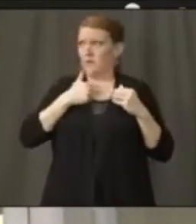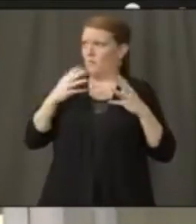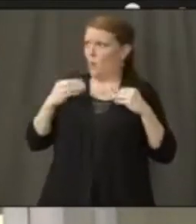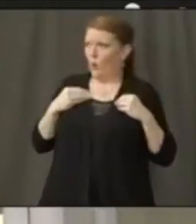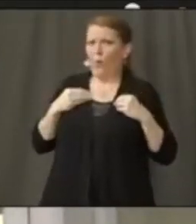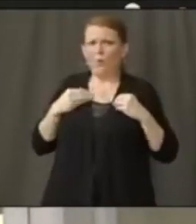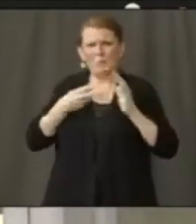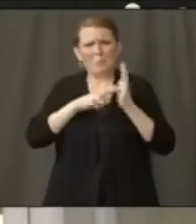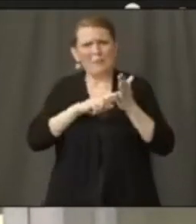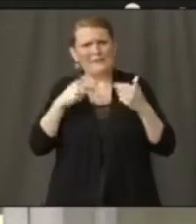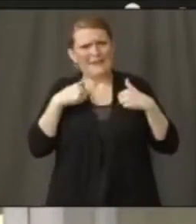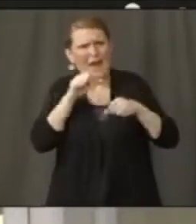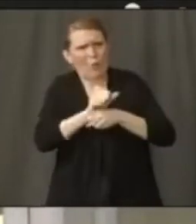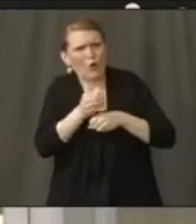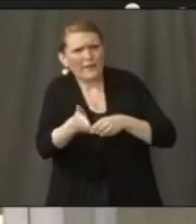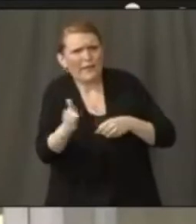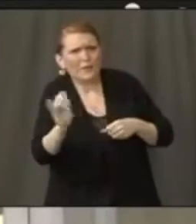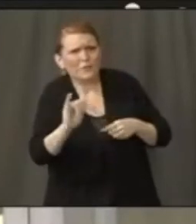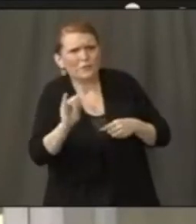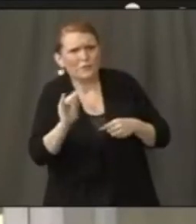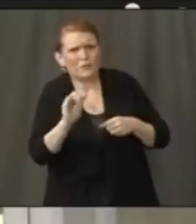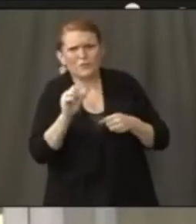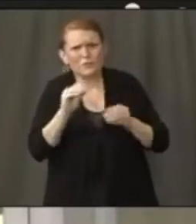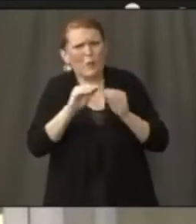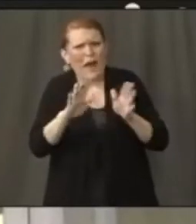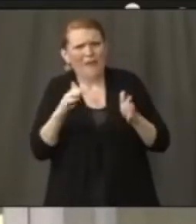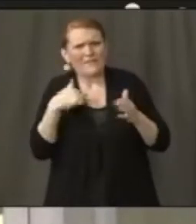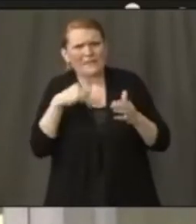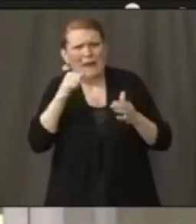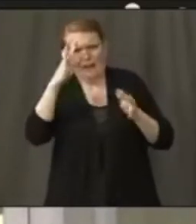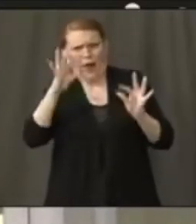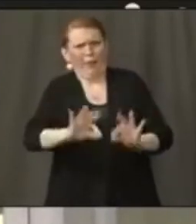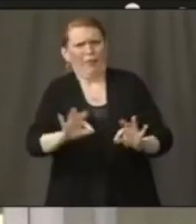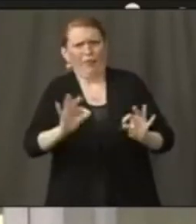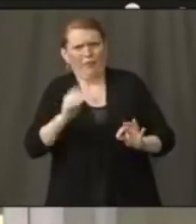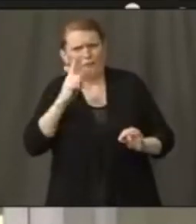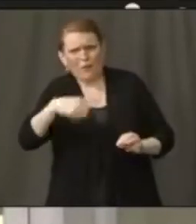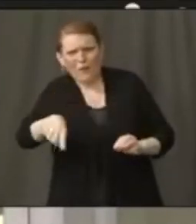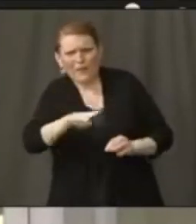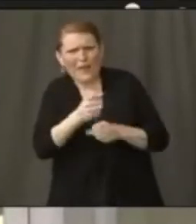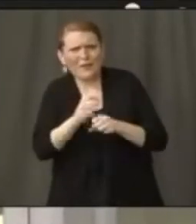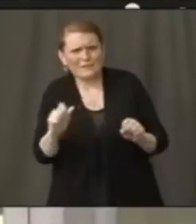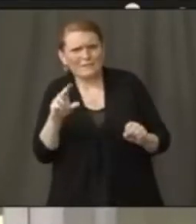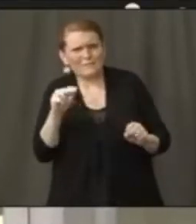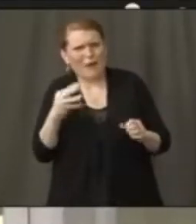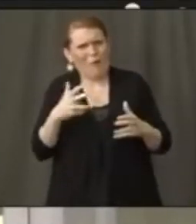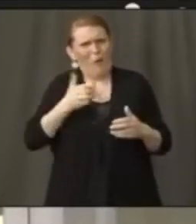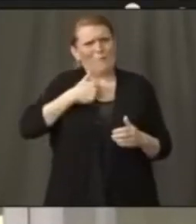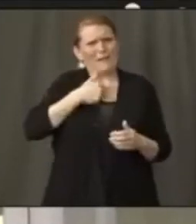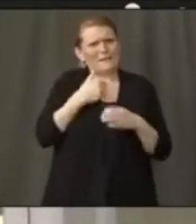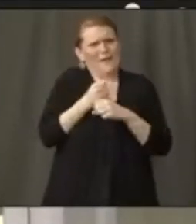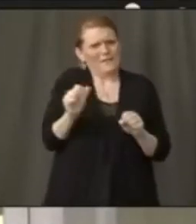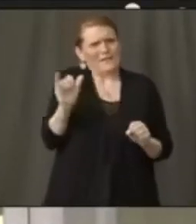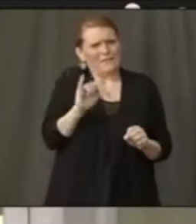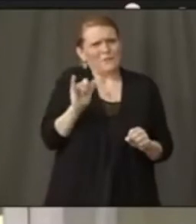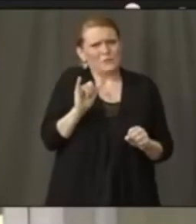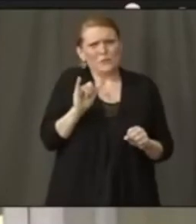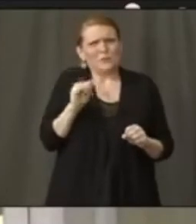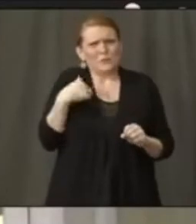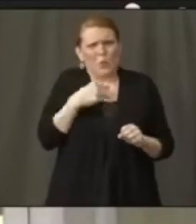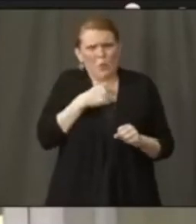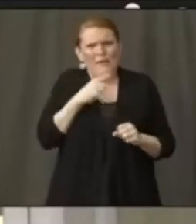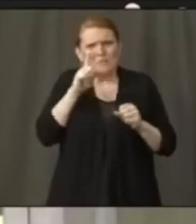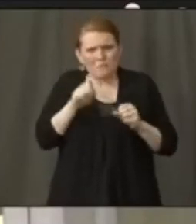personal responsibility for customers coming in, personal responsibilities for employers, employees, even